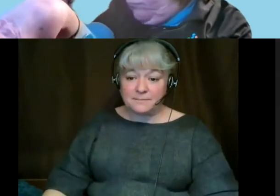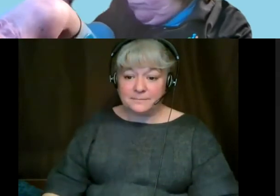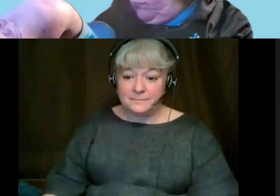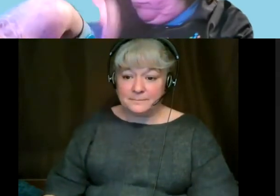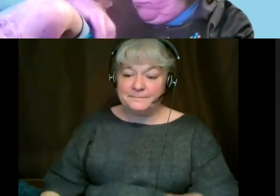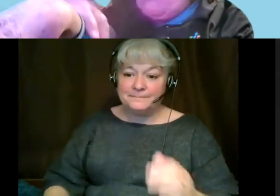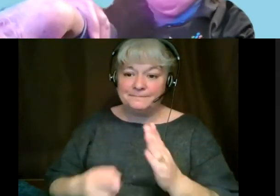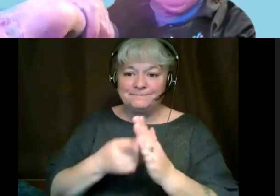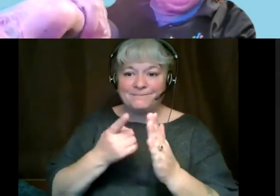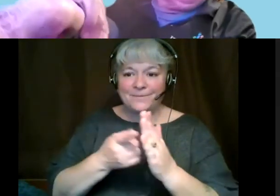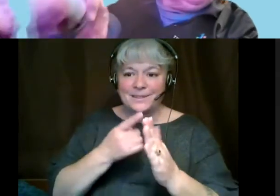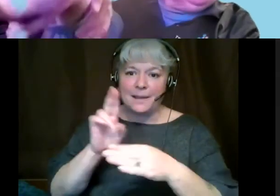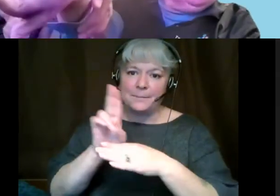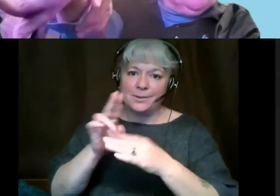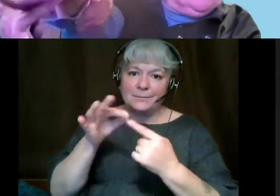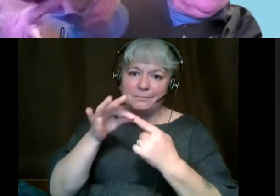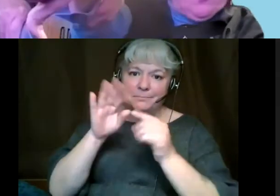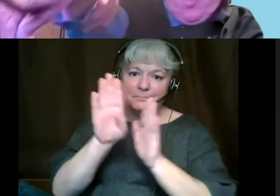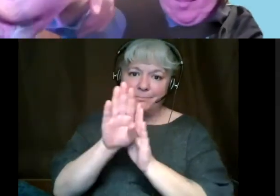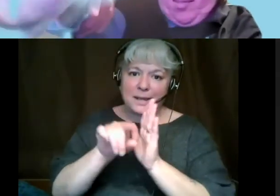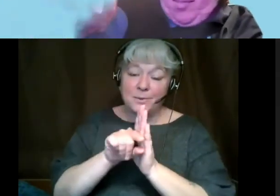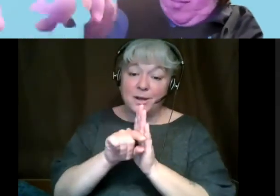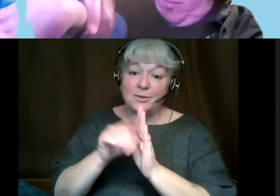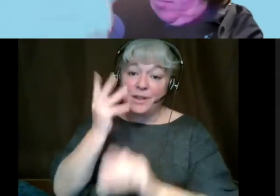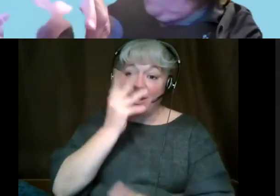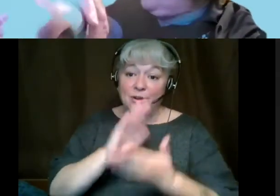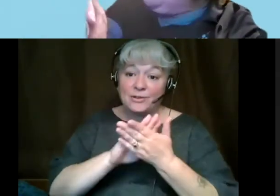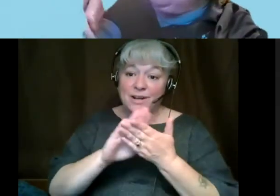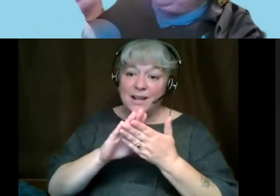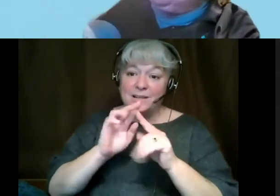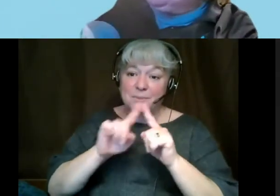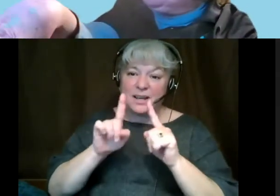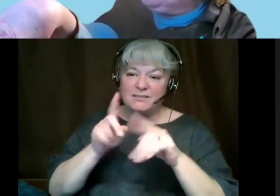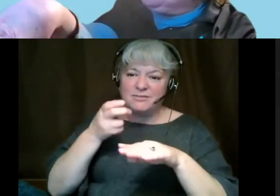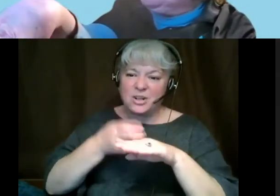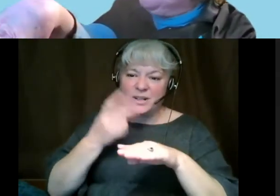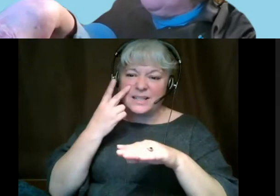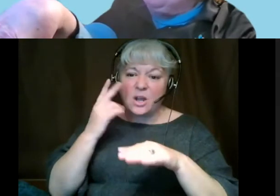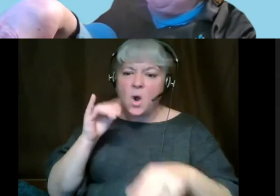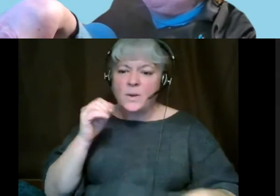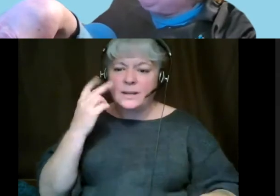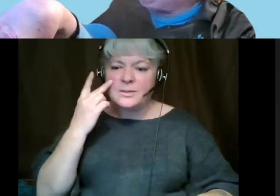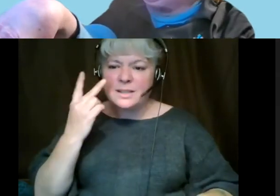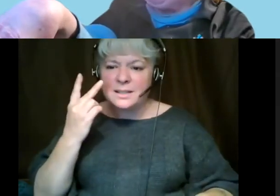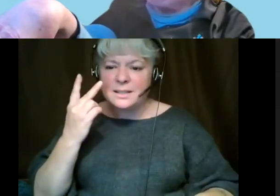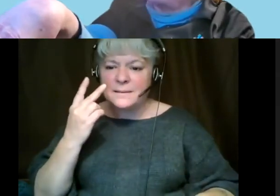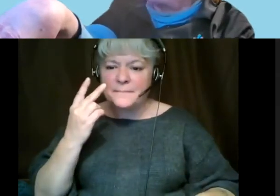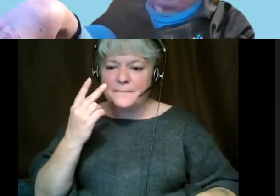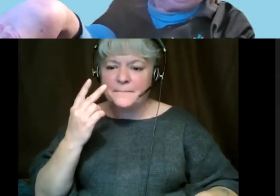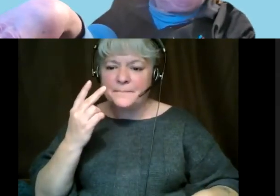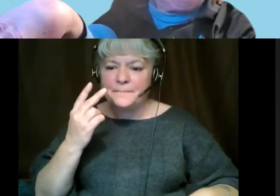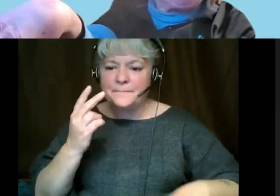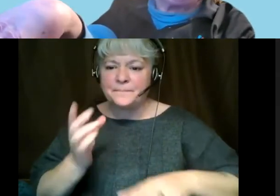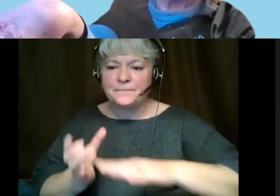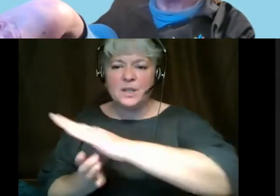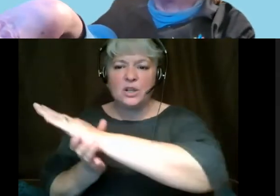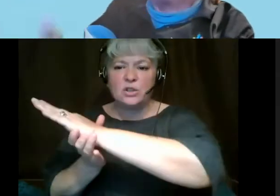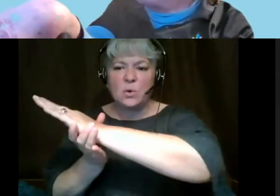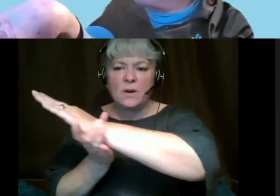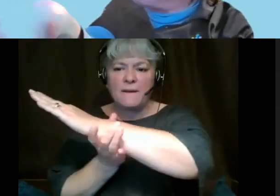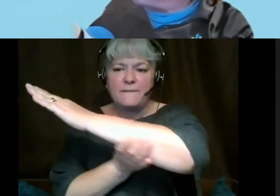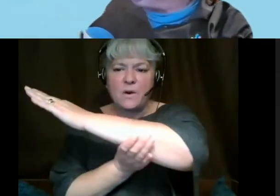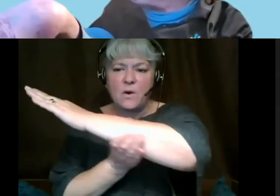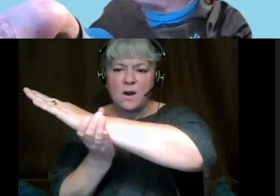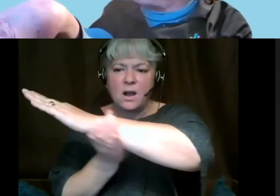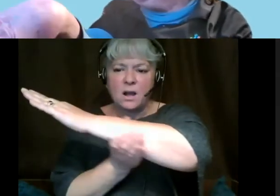Sometimes these backgrounds that we have, they look nice, but they make it sometimes a little hard. Oh, can you see that? So it's like it goes around your forearm.